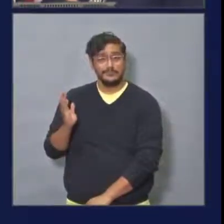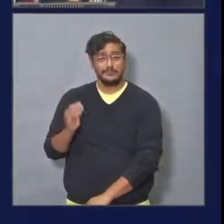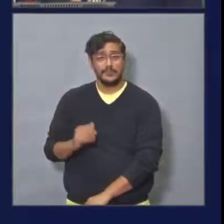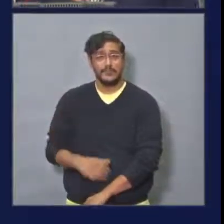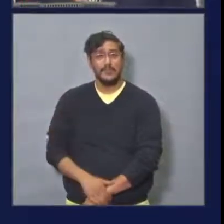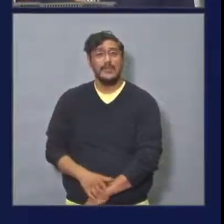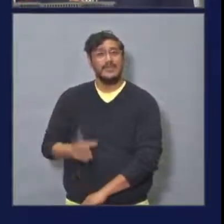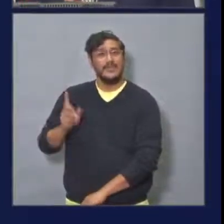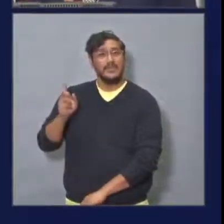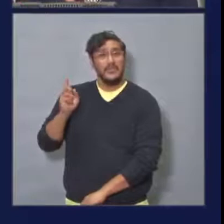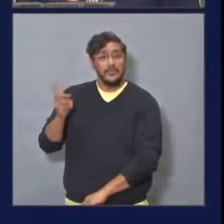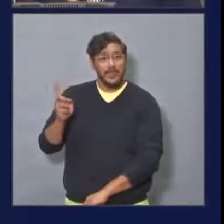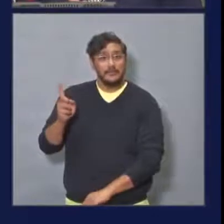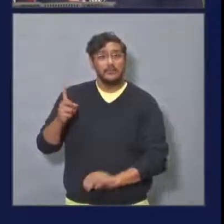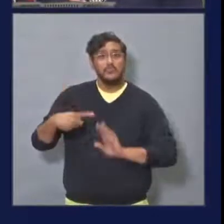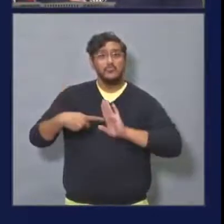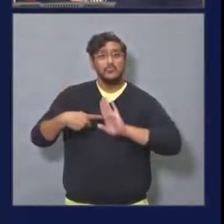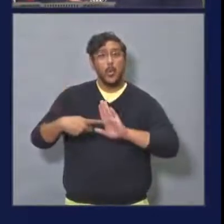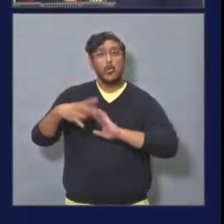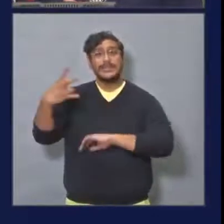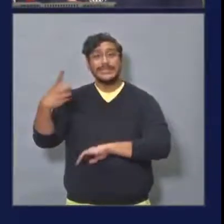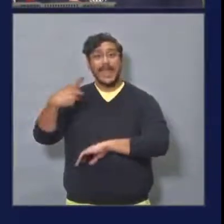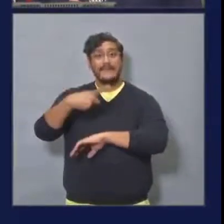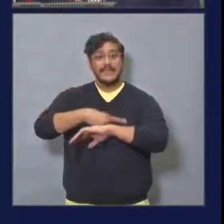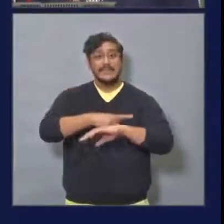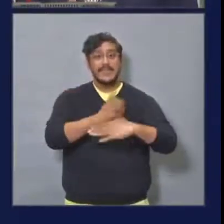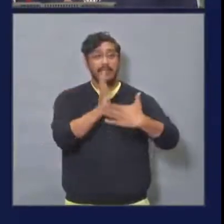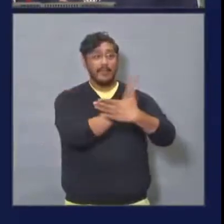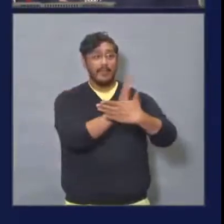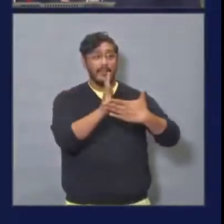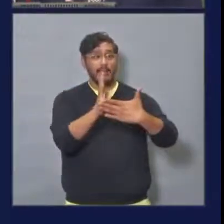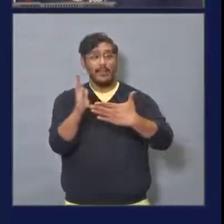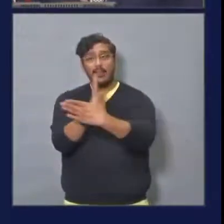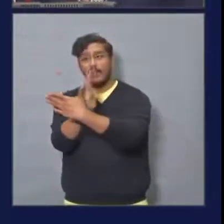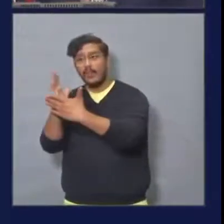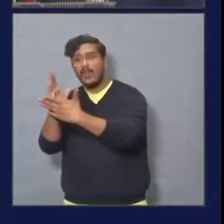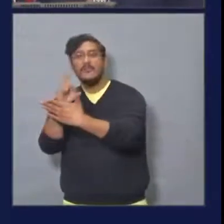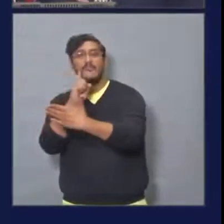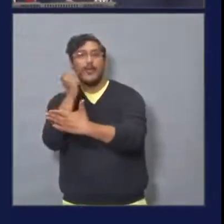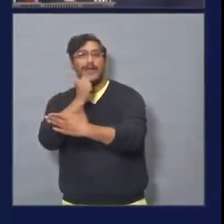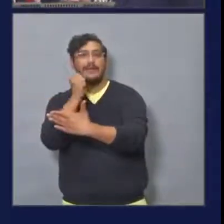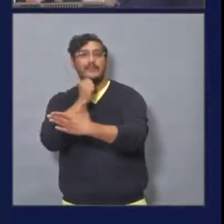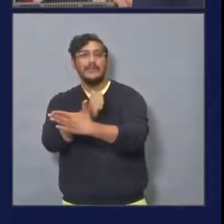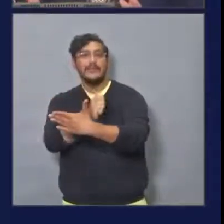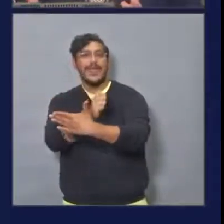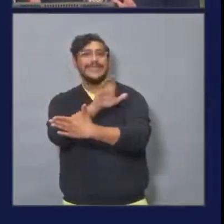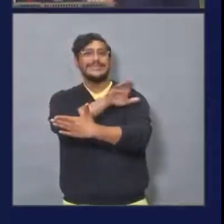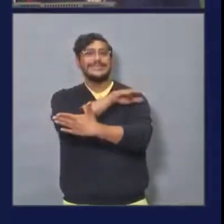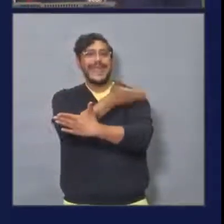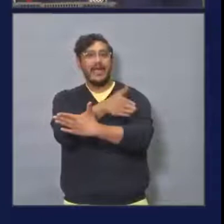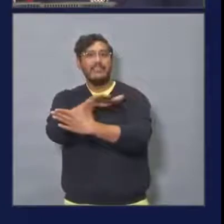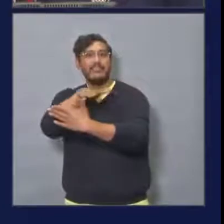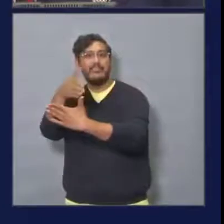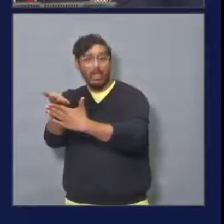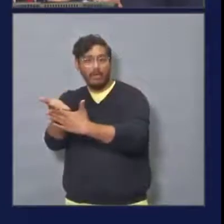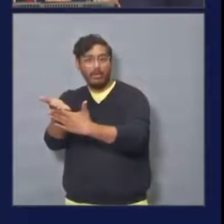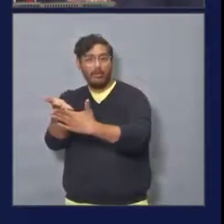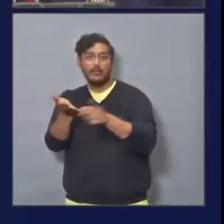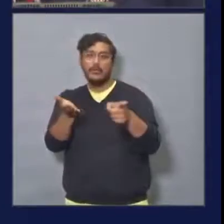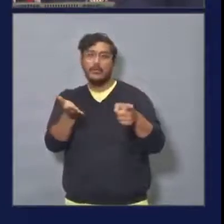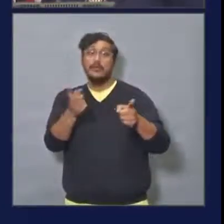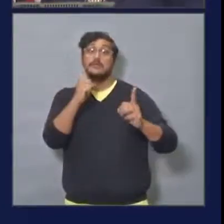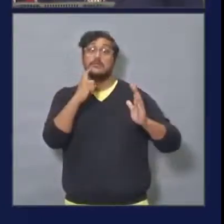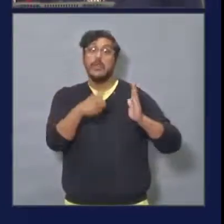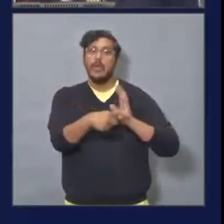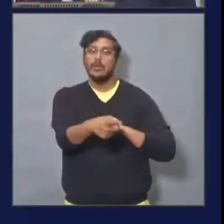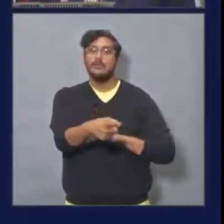And this slide looks at the past 7-day average of daily deaths. And you will note, fortunately, and we're so